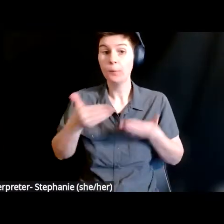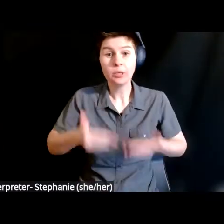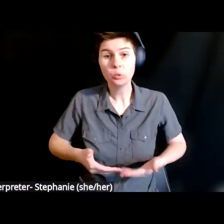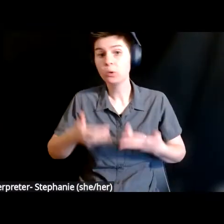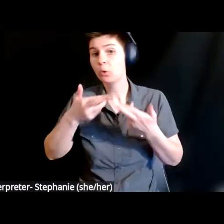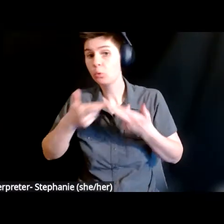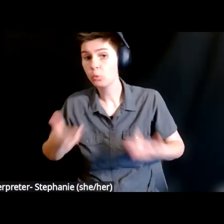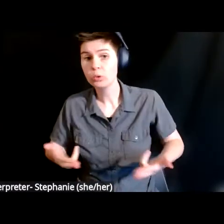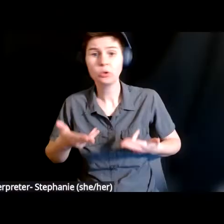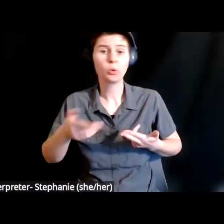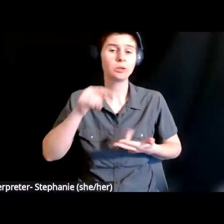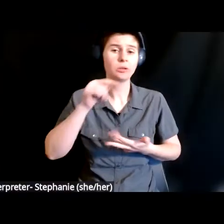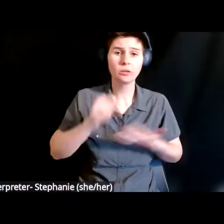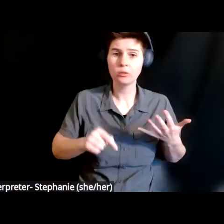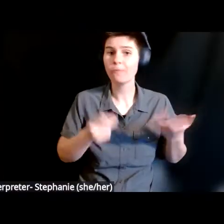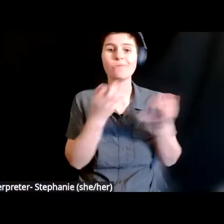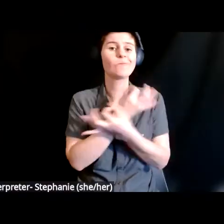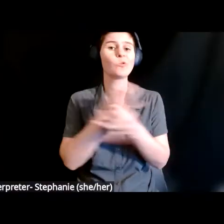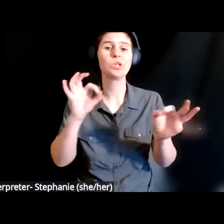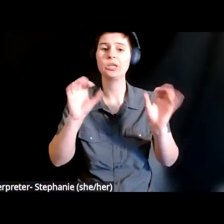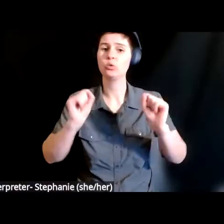anyone to download at any time.